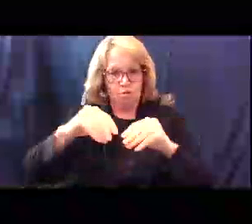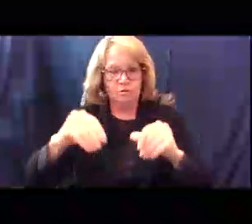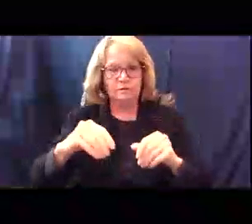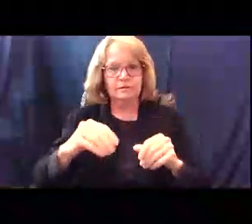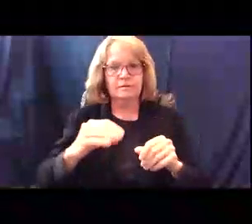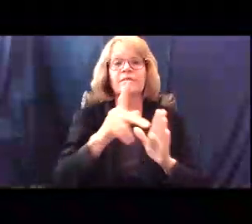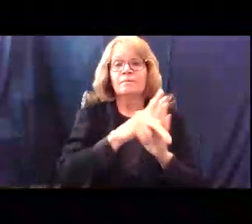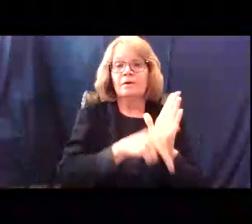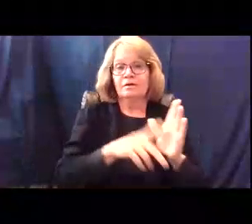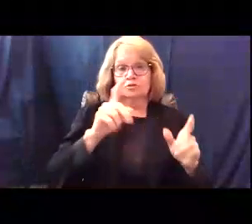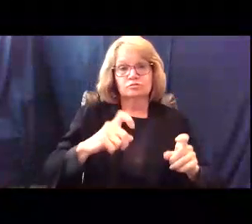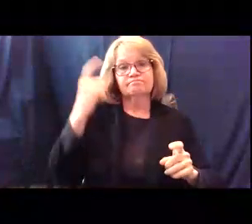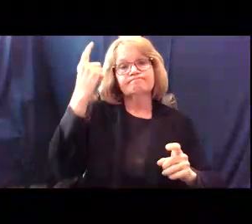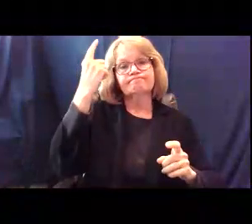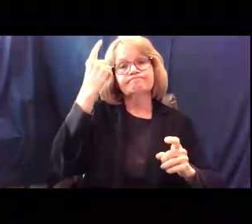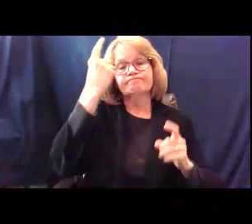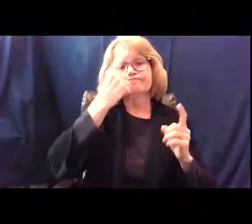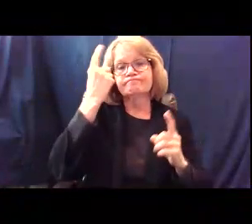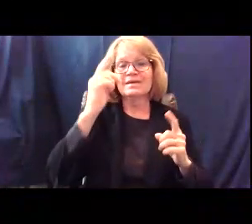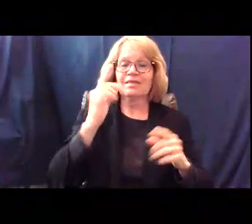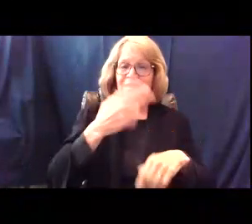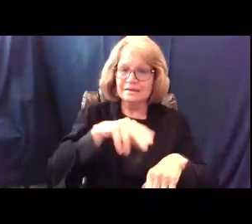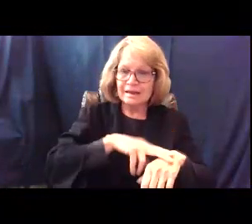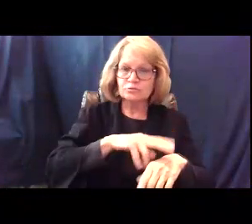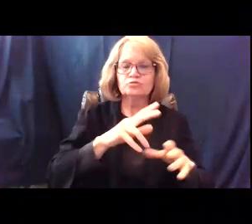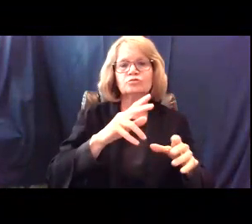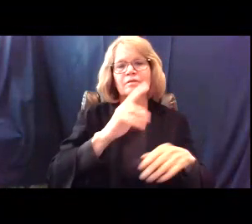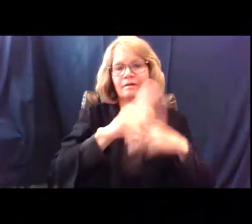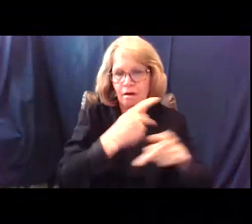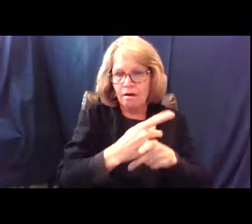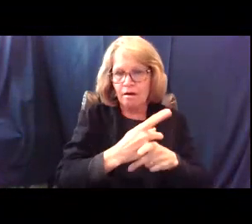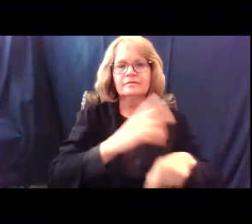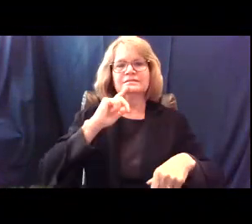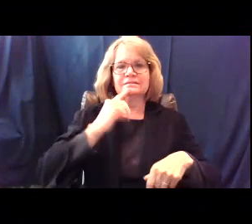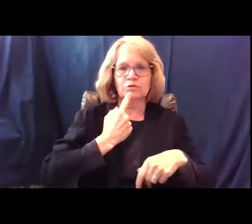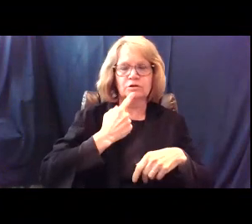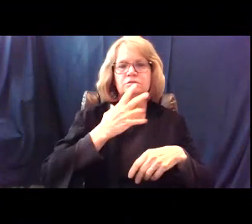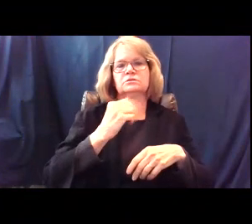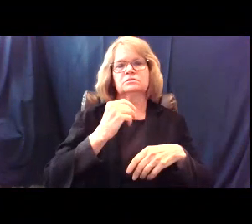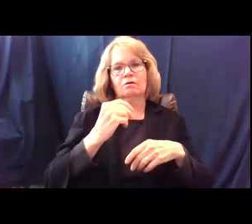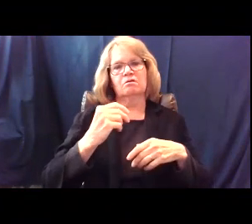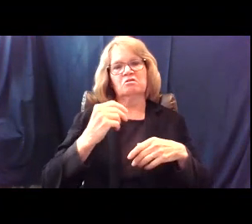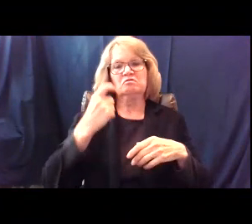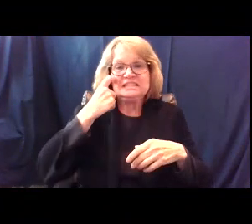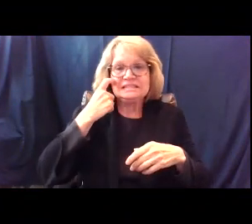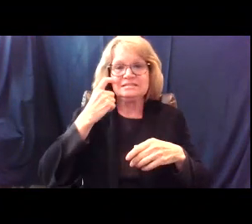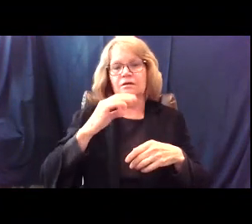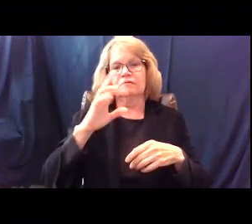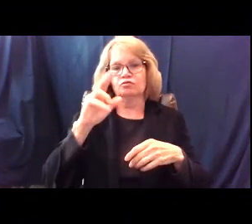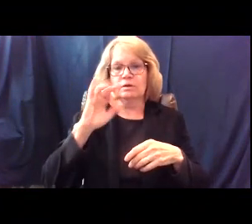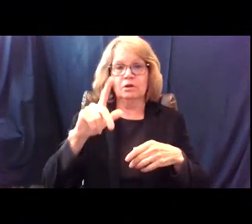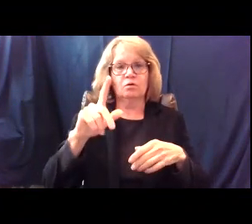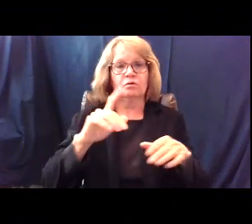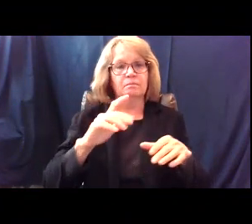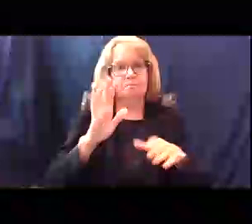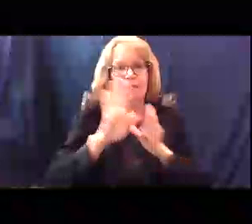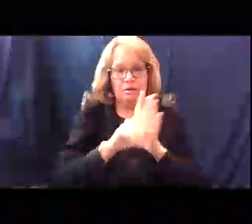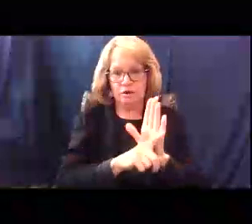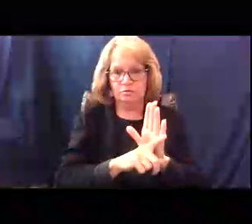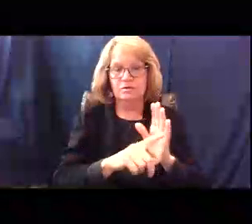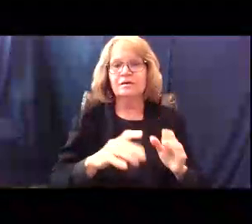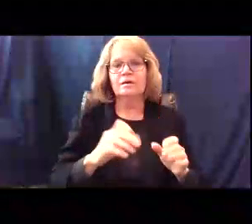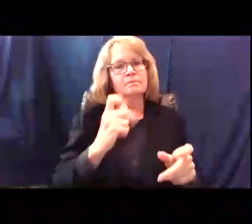considers the nature, severity, and recency of criminal background. They should be very careful when they're